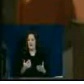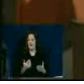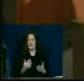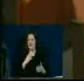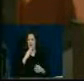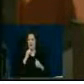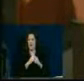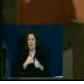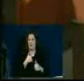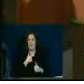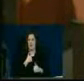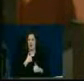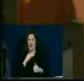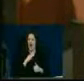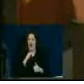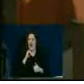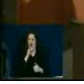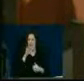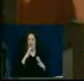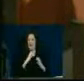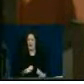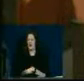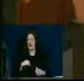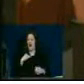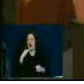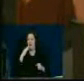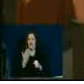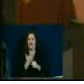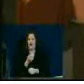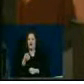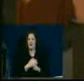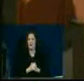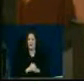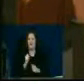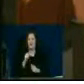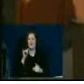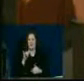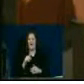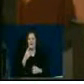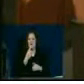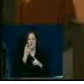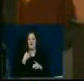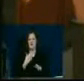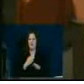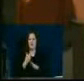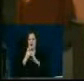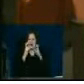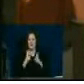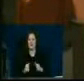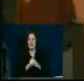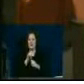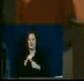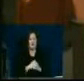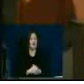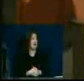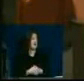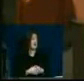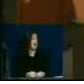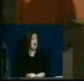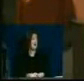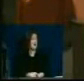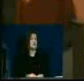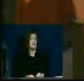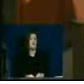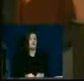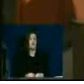consulting me, who I'm your client, I would fire you. So, that's one of my main issues with this, is that,